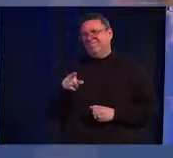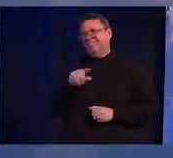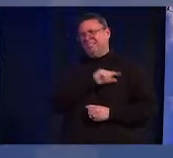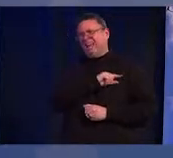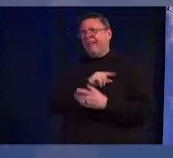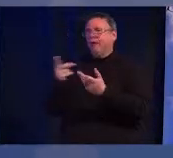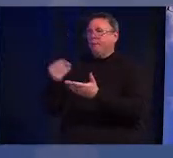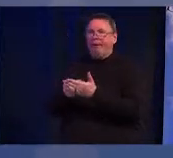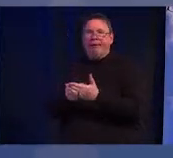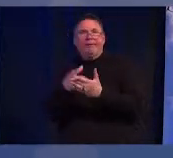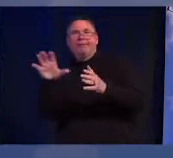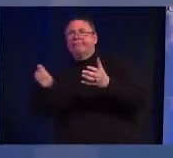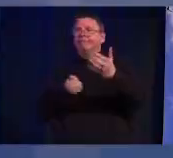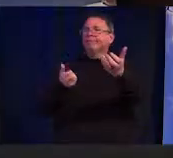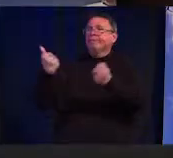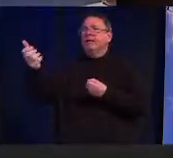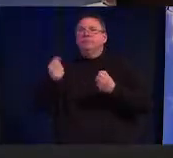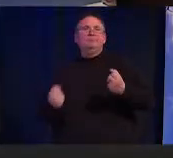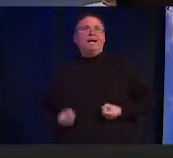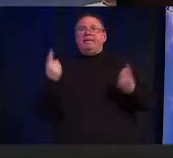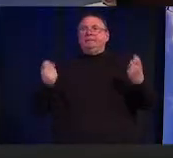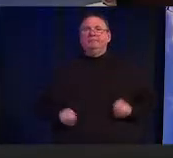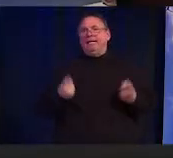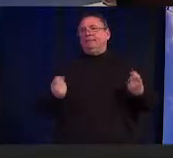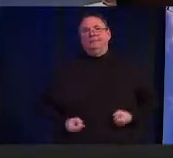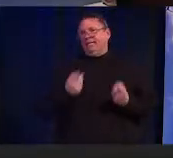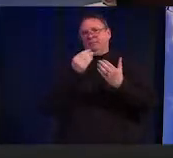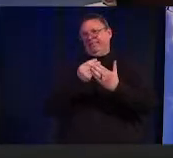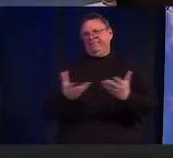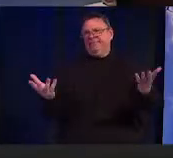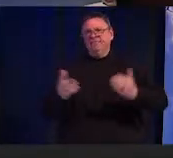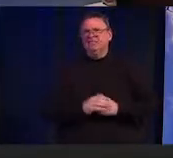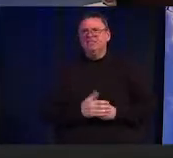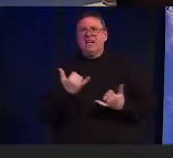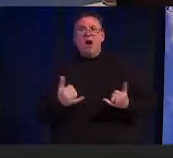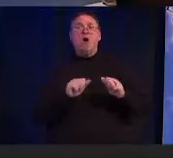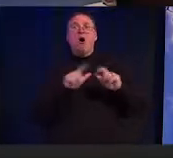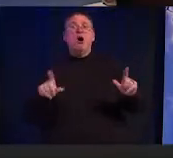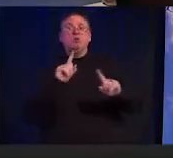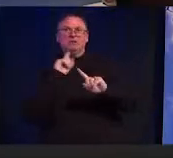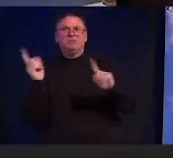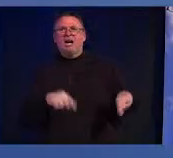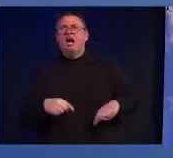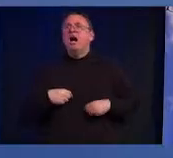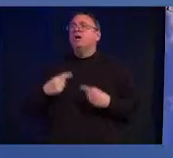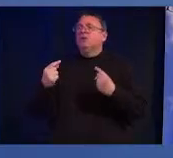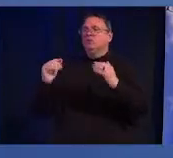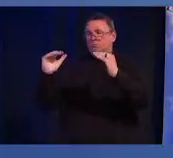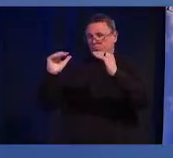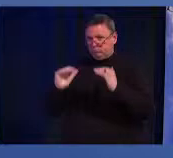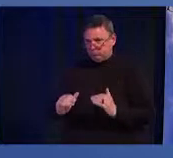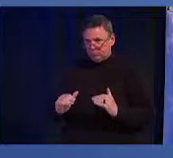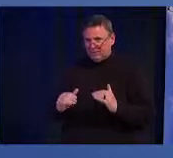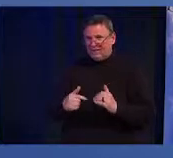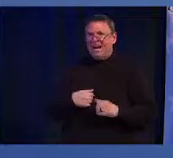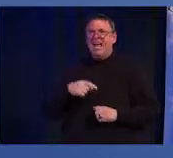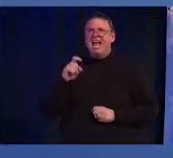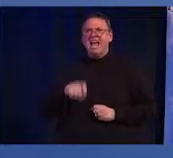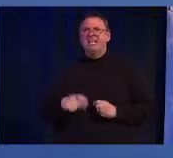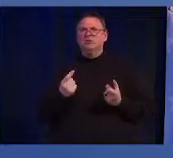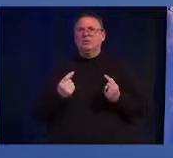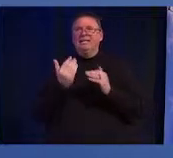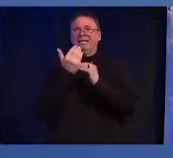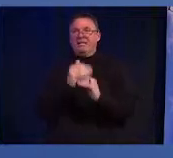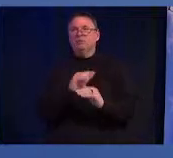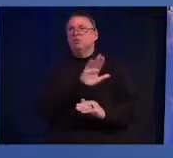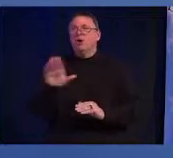take, spend, spend, spend. Since every candidate had the opportunity to rebut on that one, I'm going to move forward, and I'm going to ask that we limit our answers